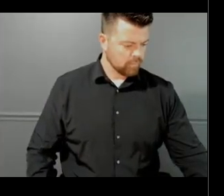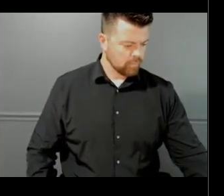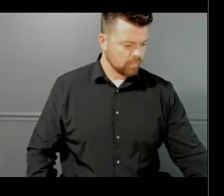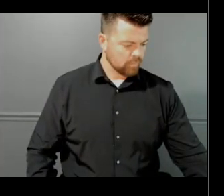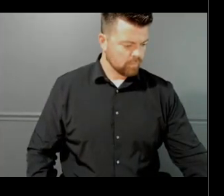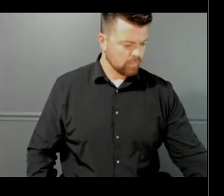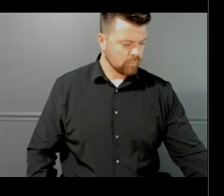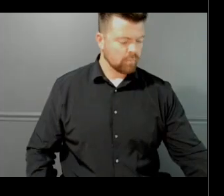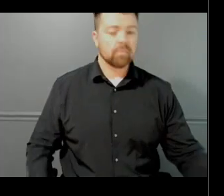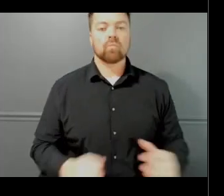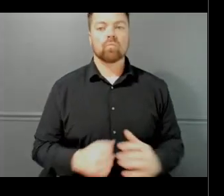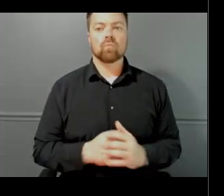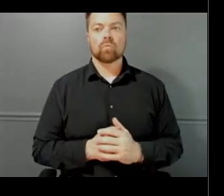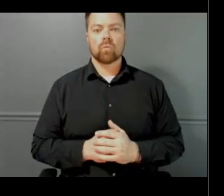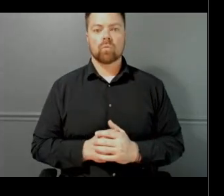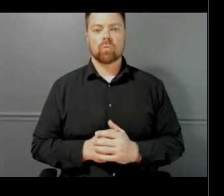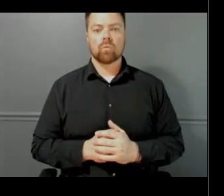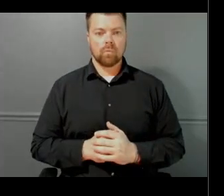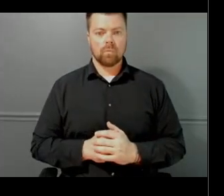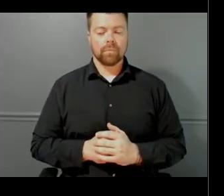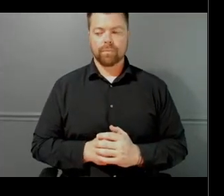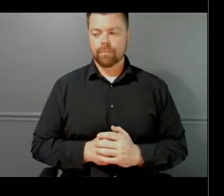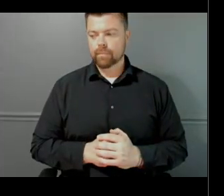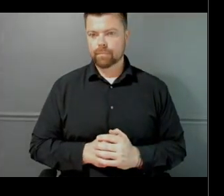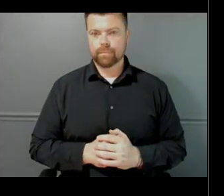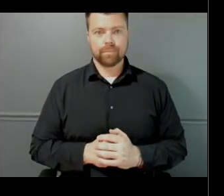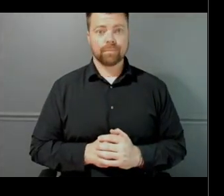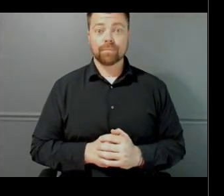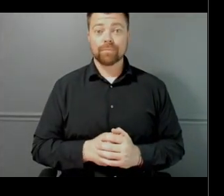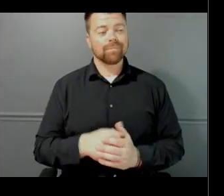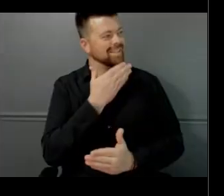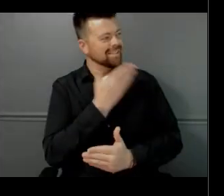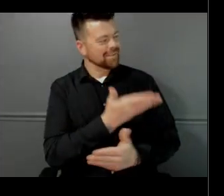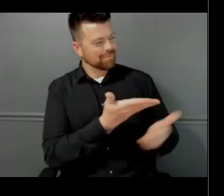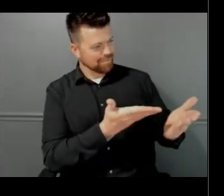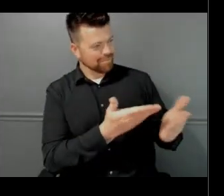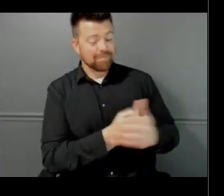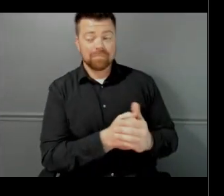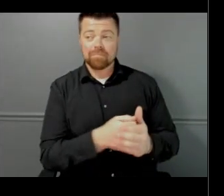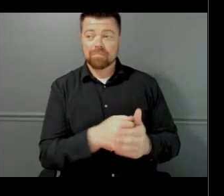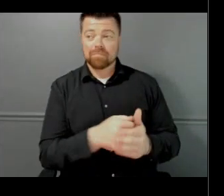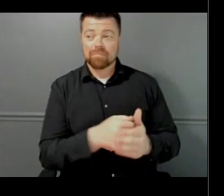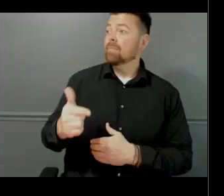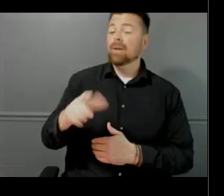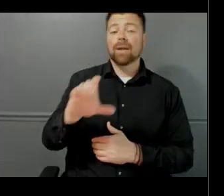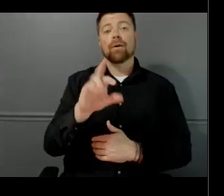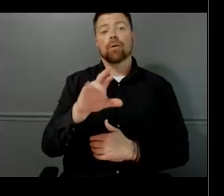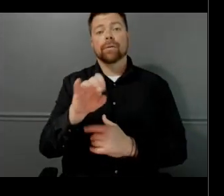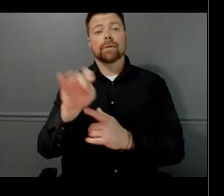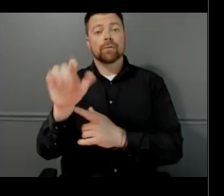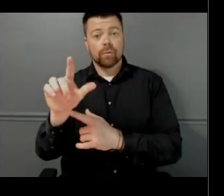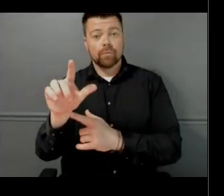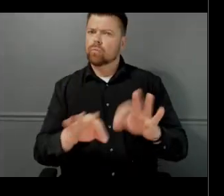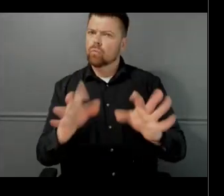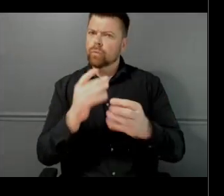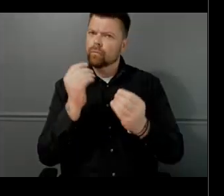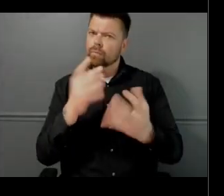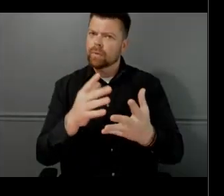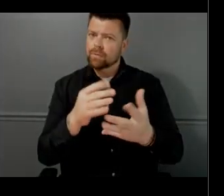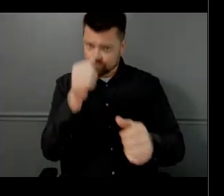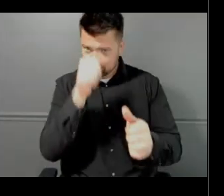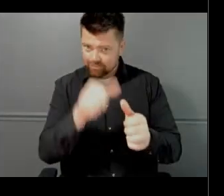All right, I'll go ahead and close this poll. Thank you so much. And back to you, Crystal, with the key takeaways.